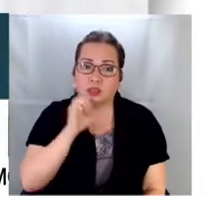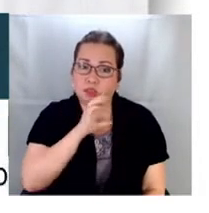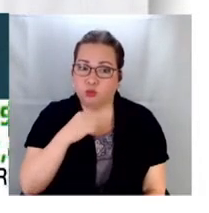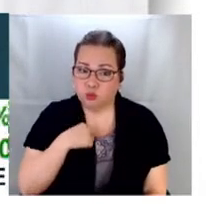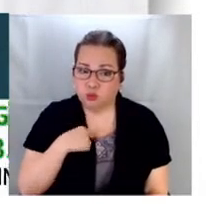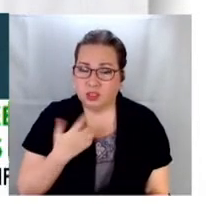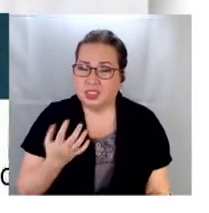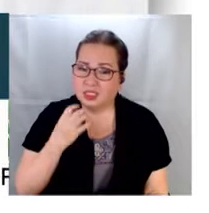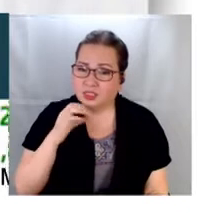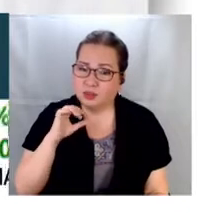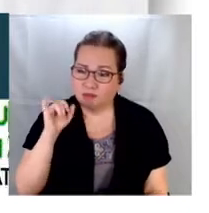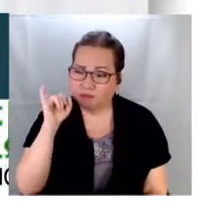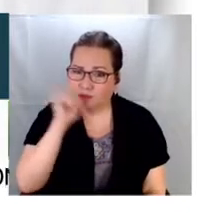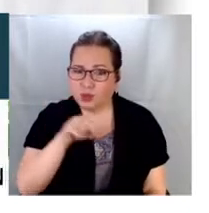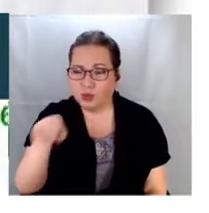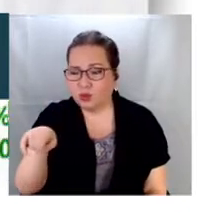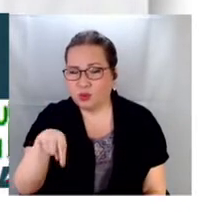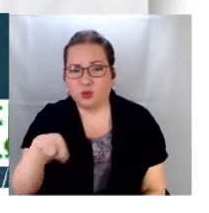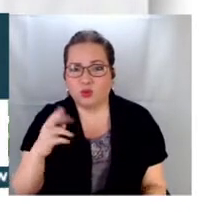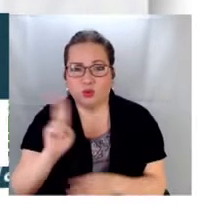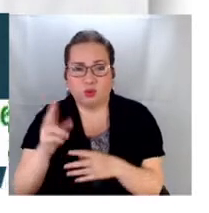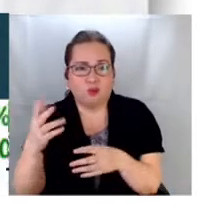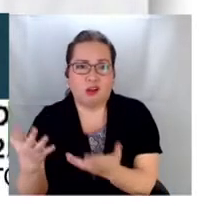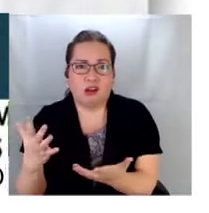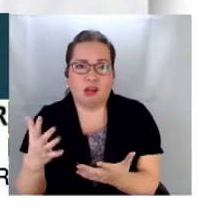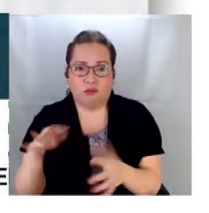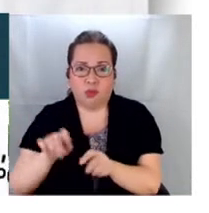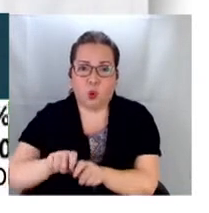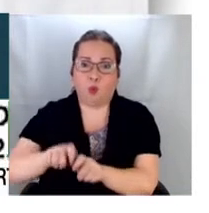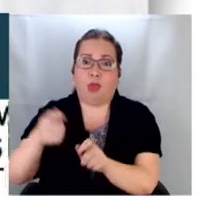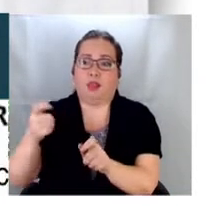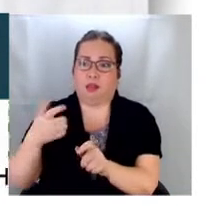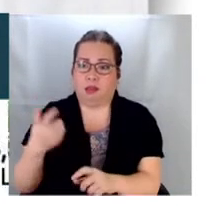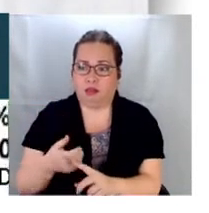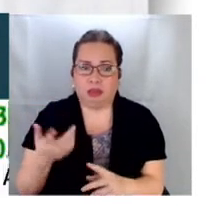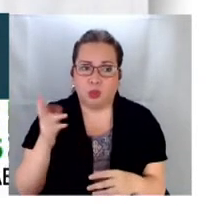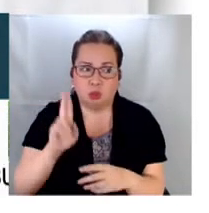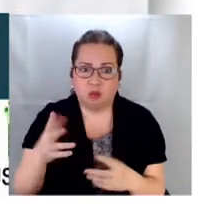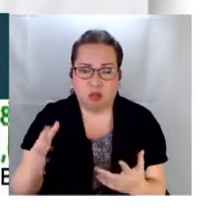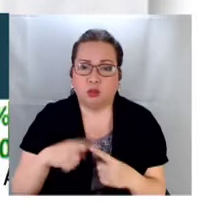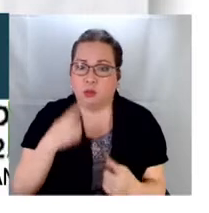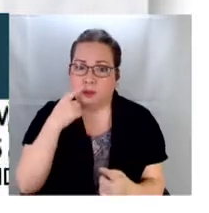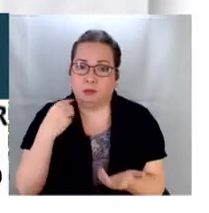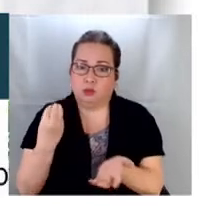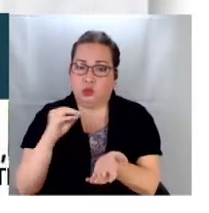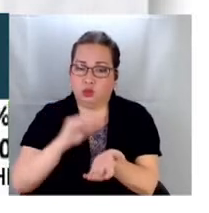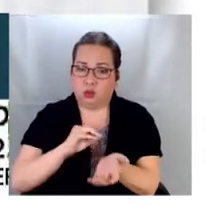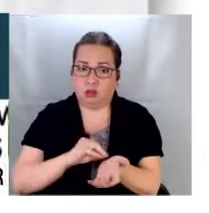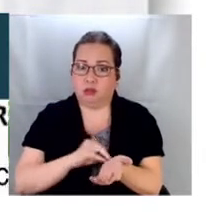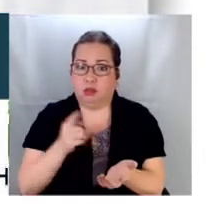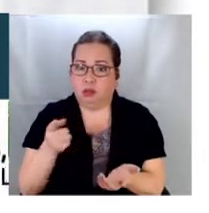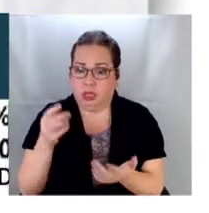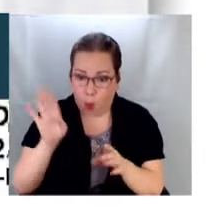dahil hindi naman daw talagang magamit na ito once na mabuksan. Sabi ni Doktor, damn if you do, damn if you don't. Correct. Sayang na rin